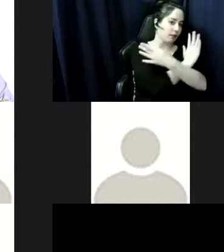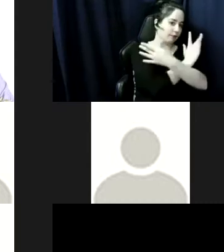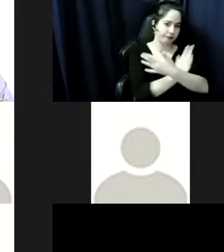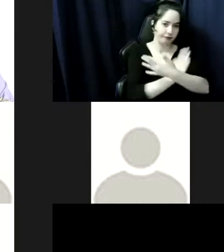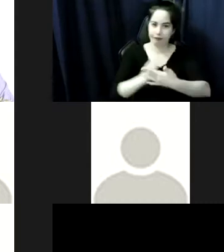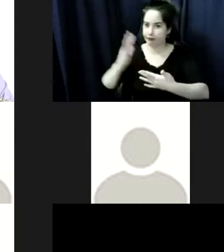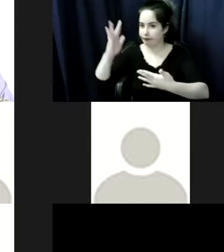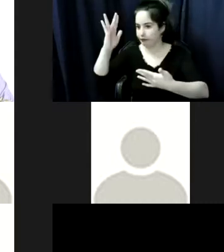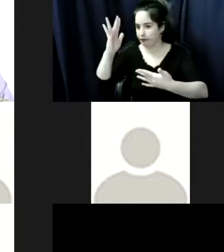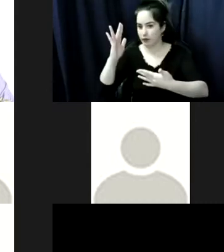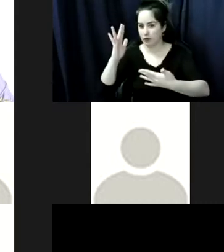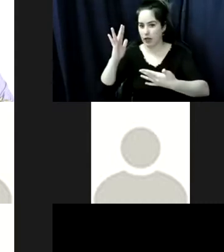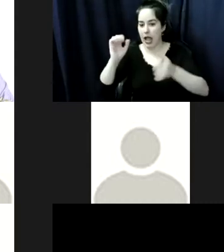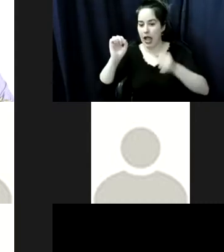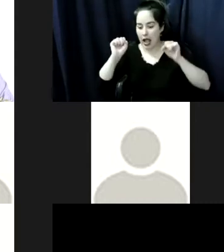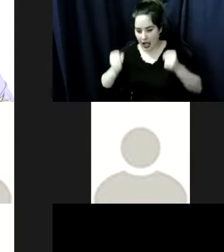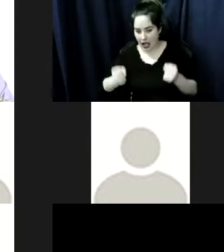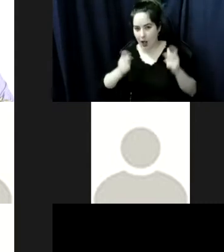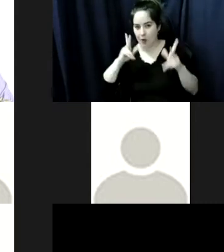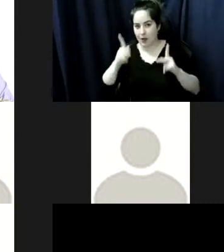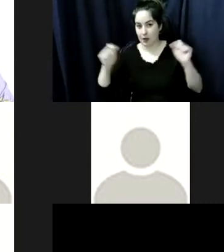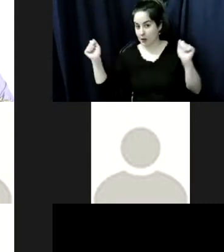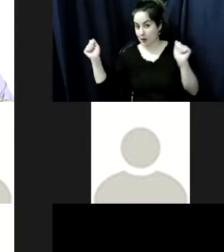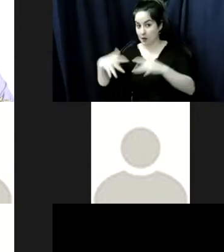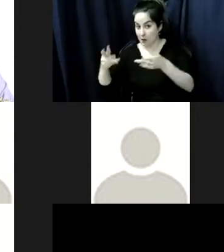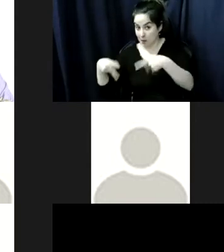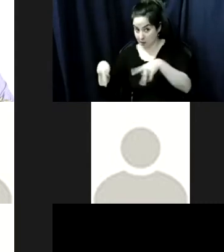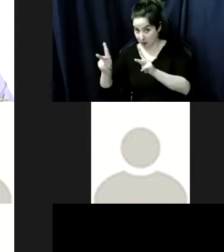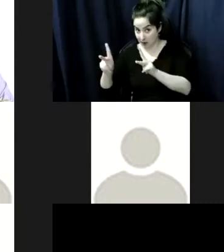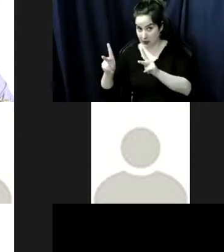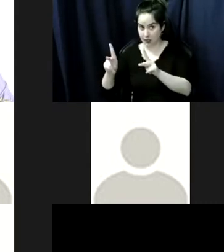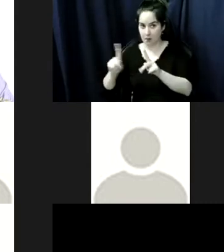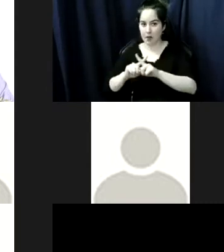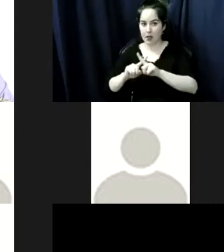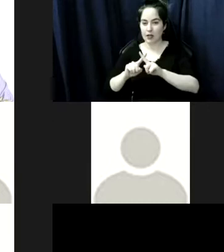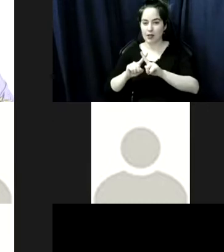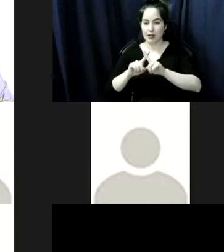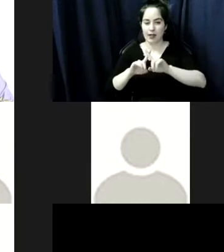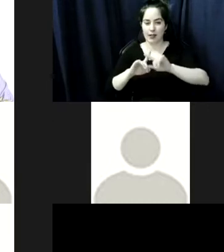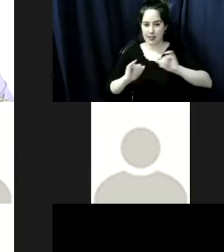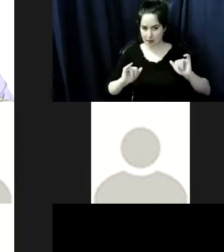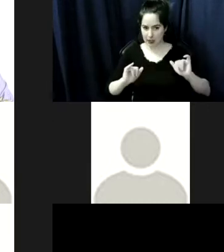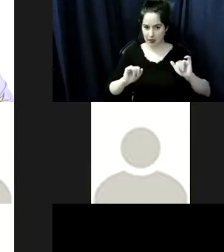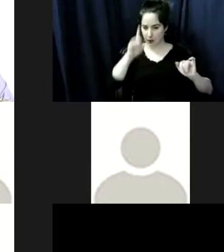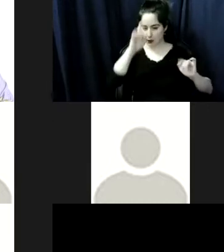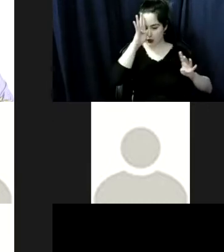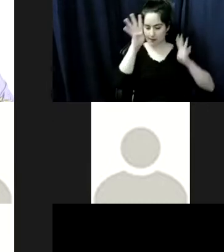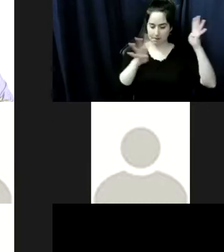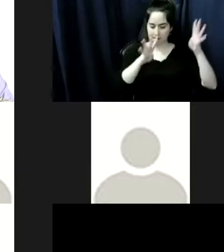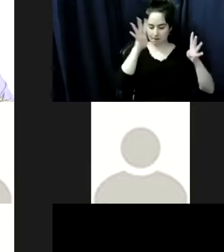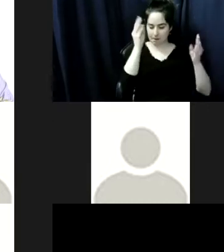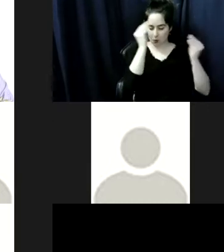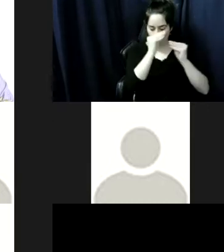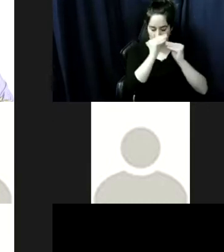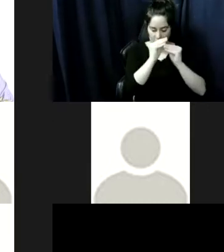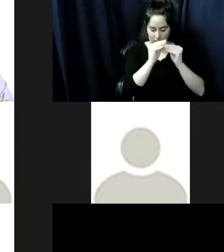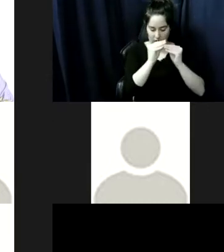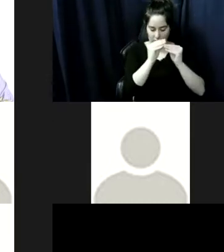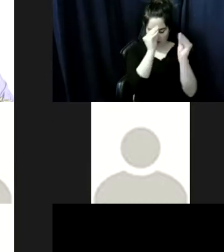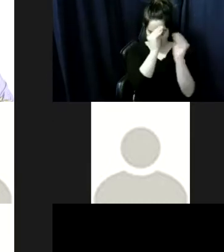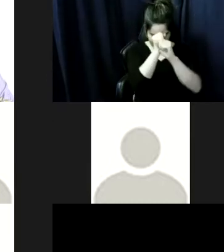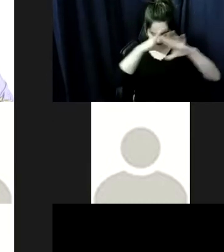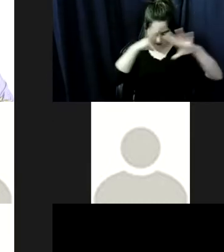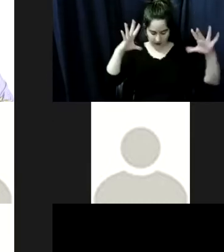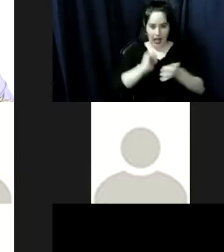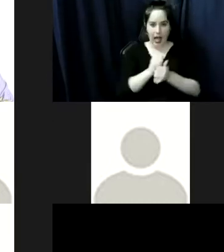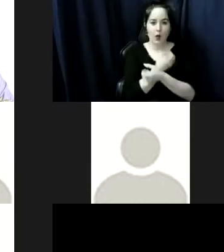the capacity of people that are allowed, but really thinking creatively about how to keep people safe as